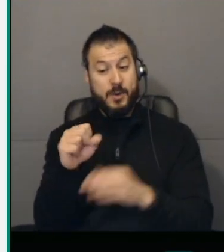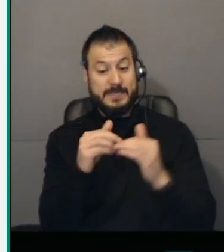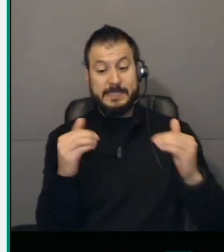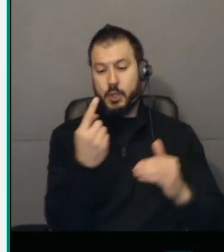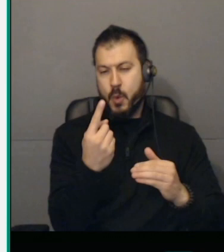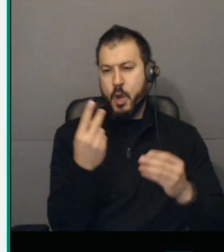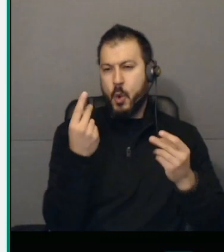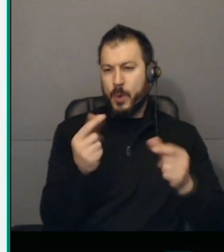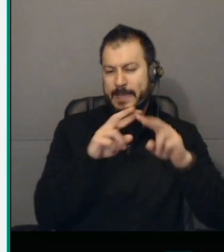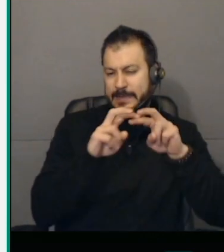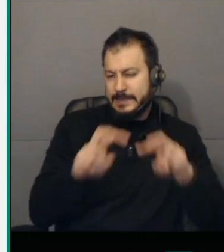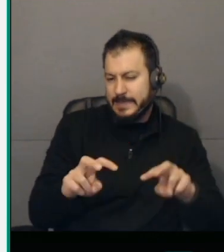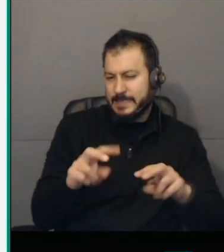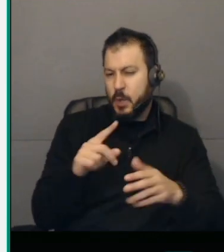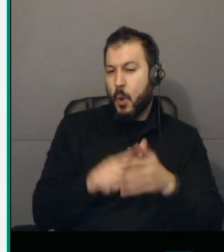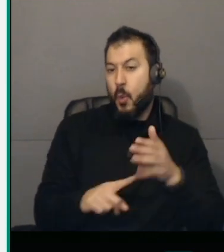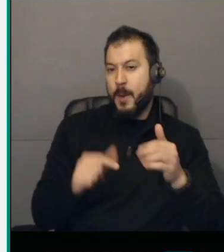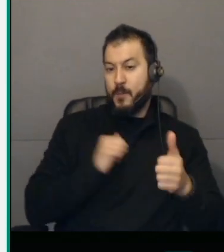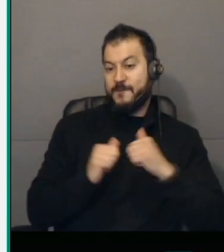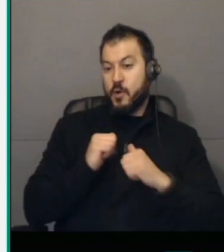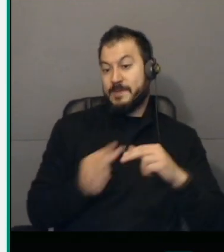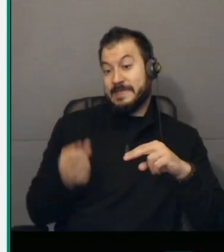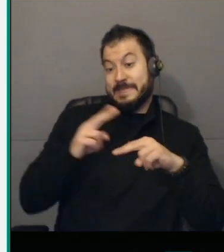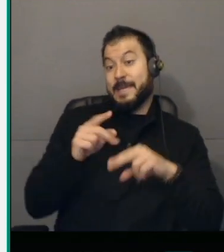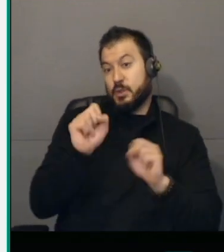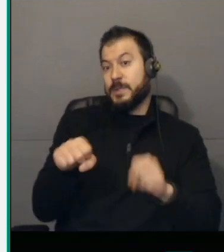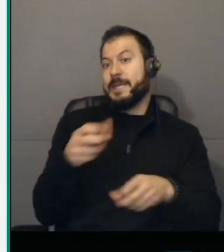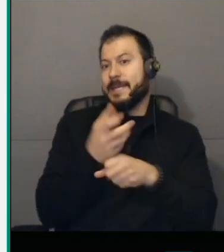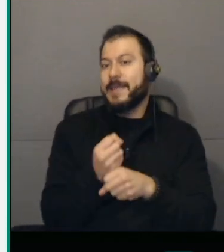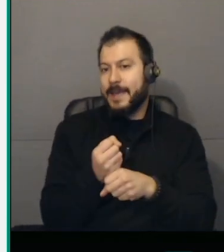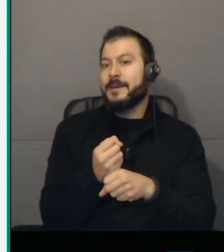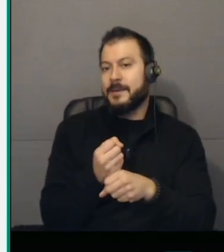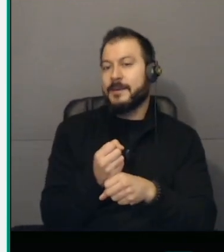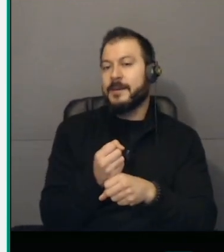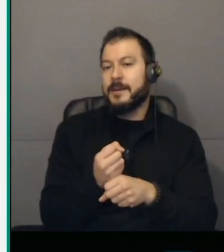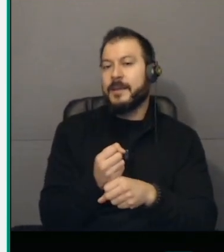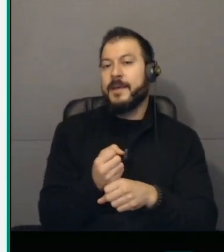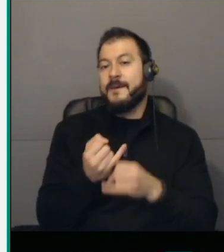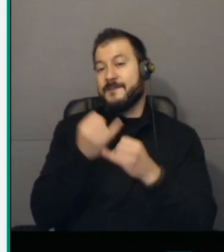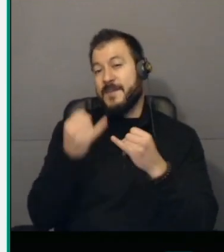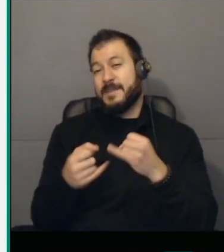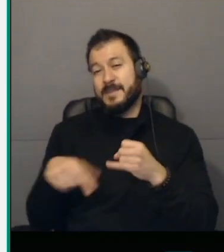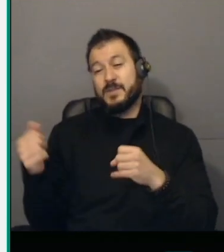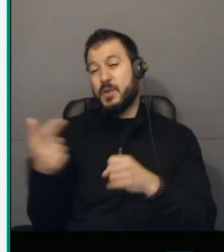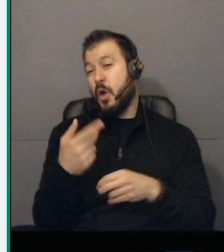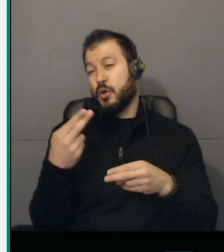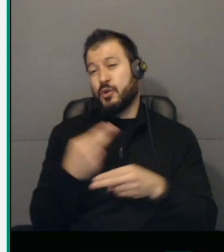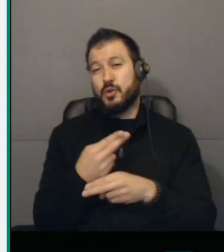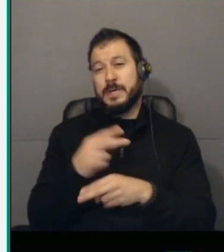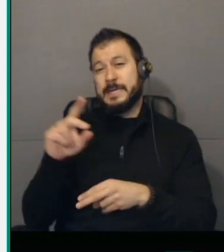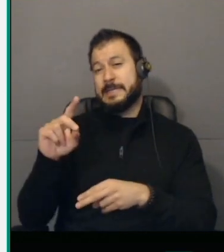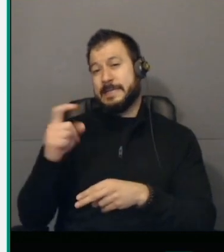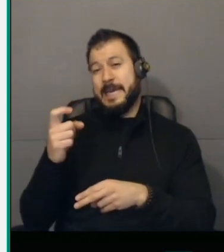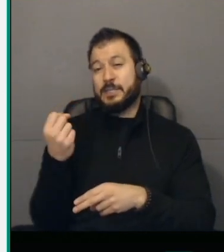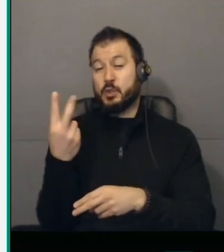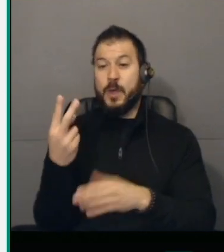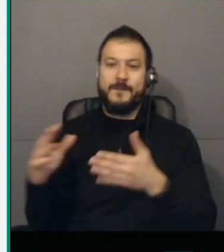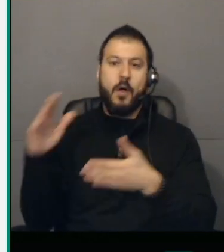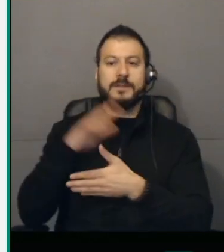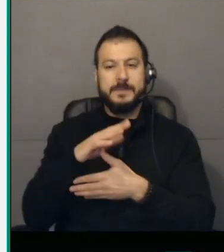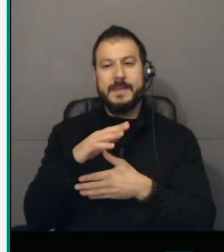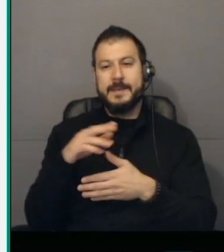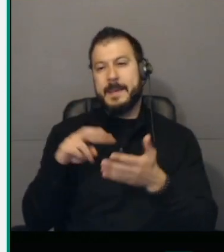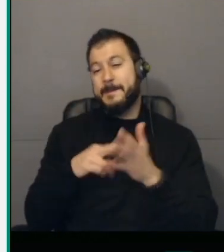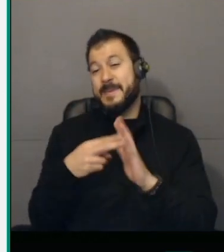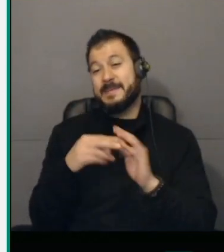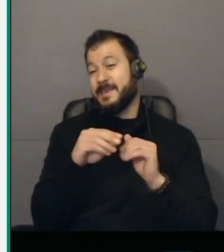quickly assess what kind of performance gains you might be able to get. And then finally, since this is all using DX12 Ultimate,